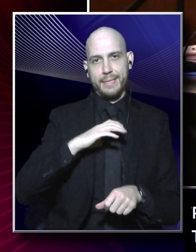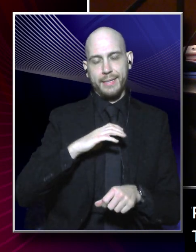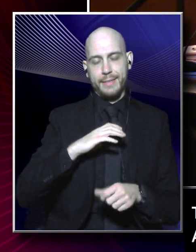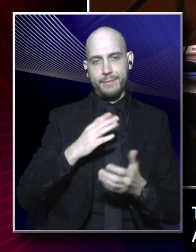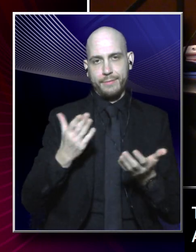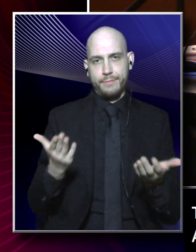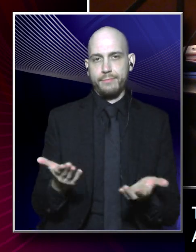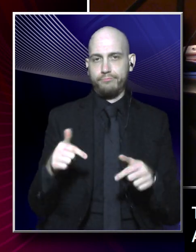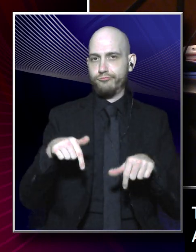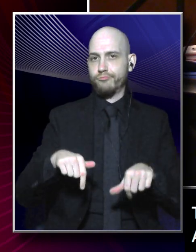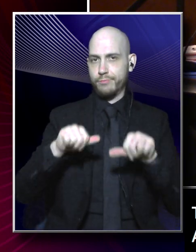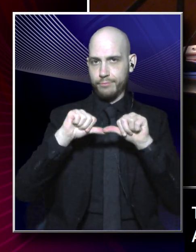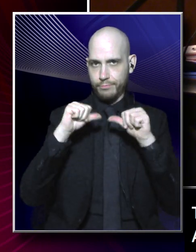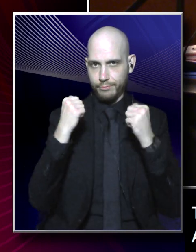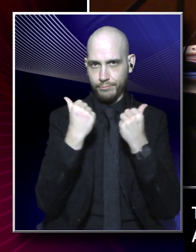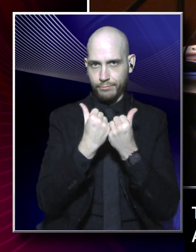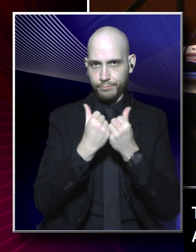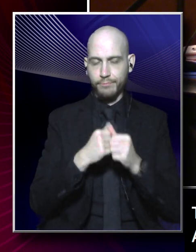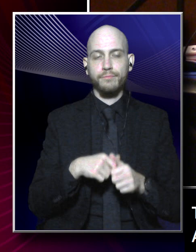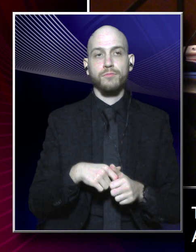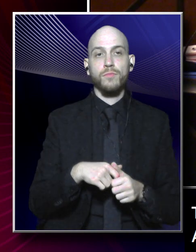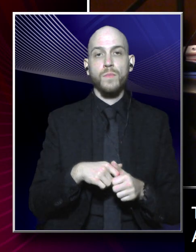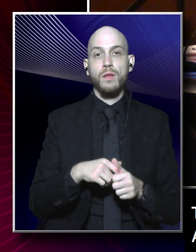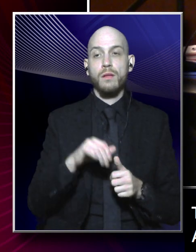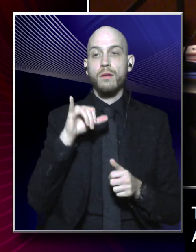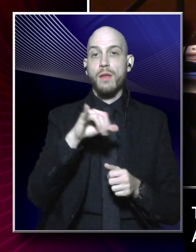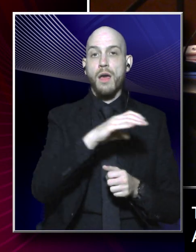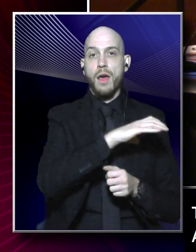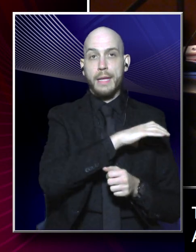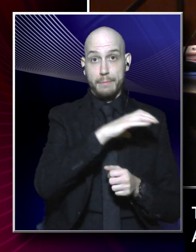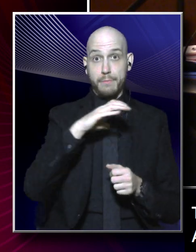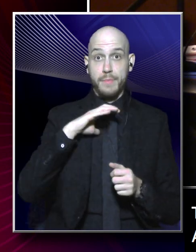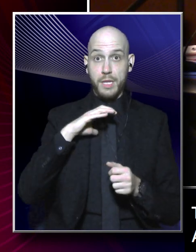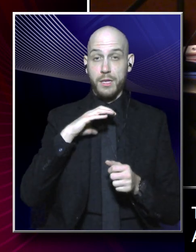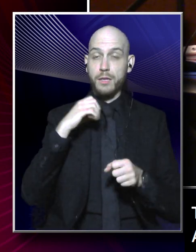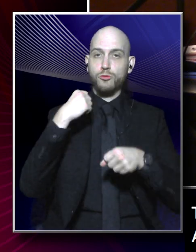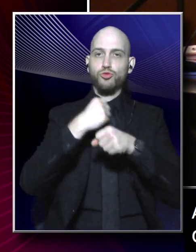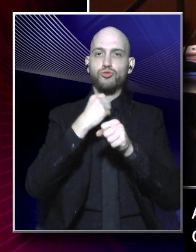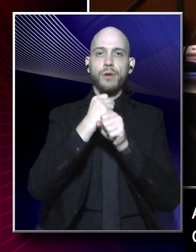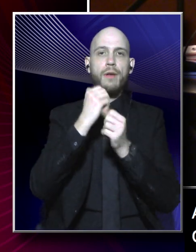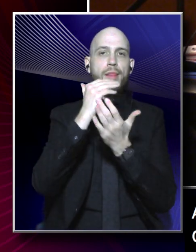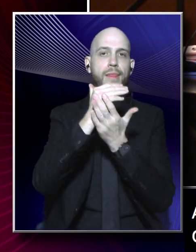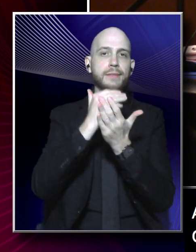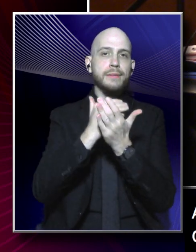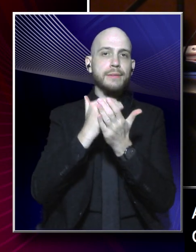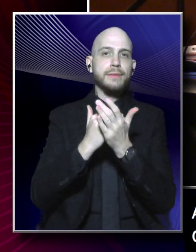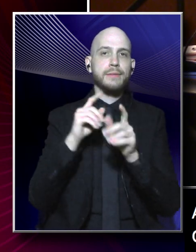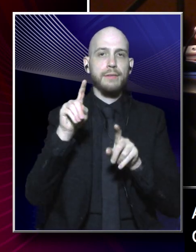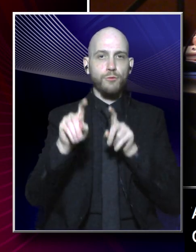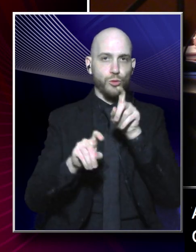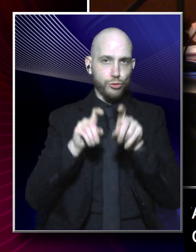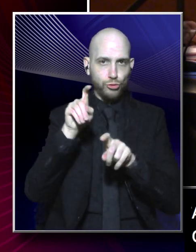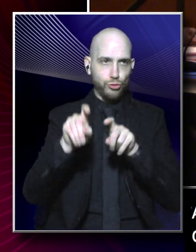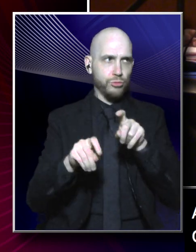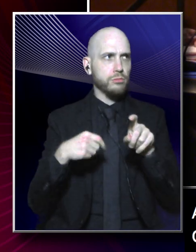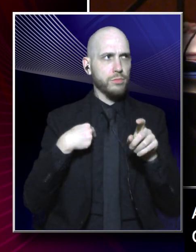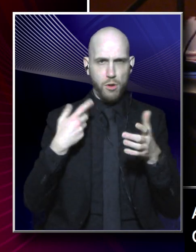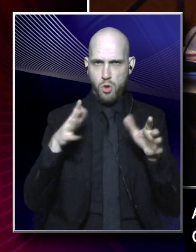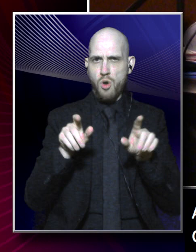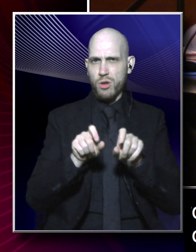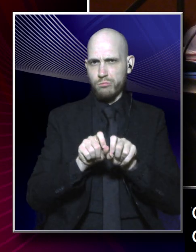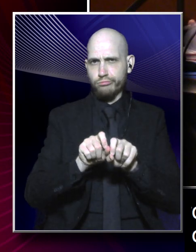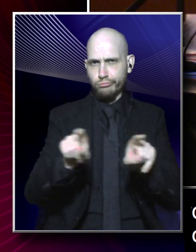That committee compiled that list of questions that I sent out to you. This was a committee